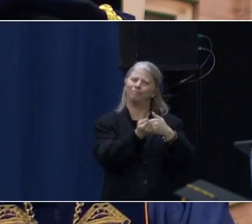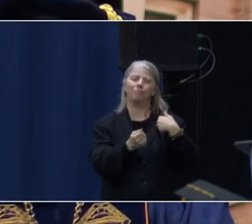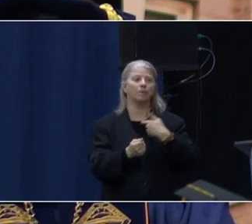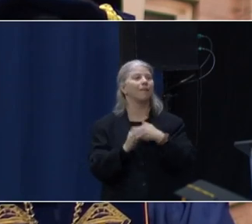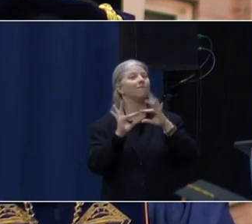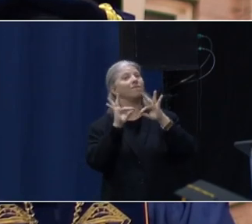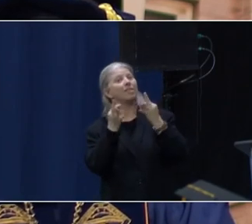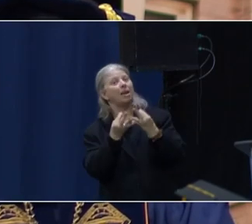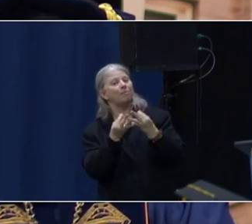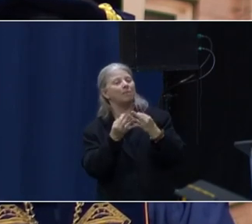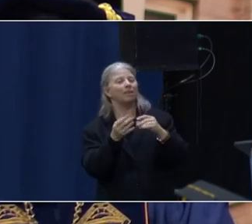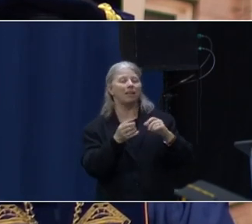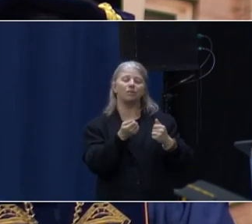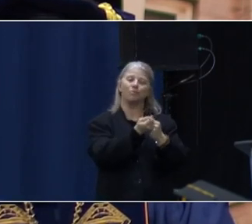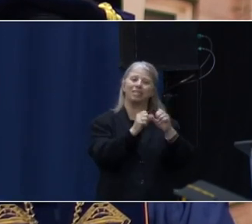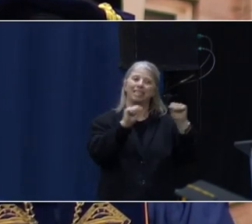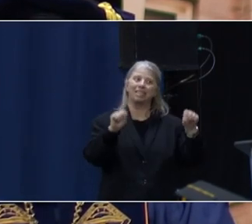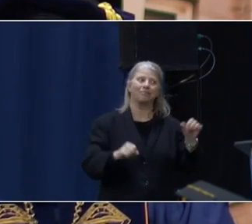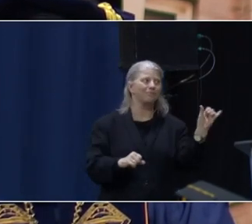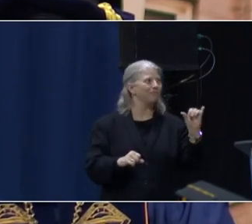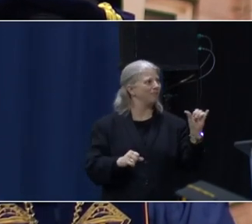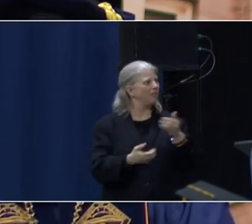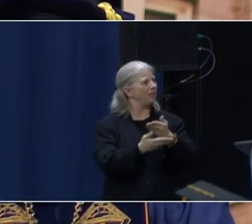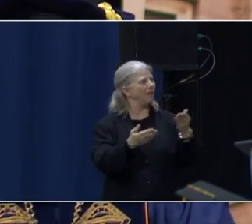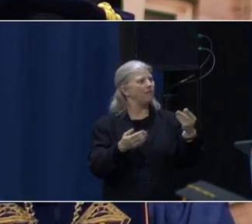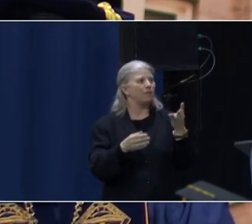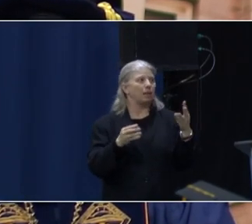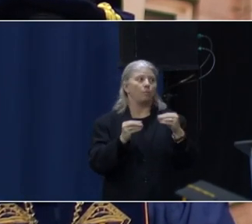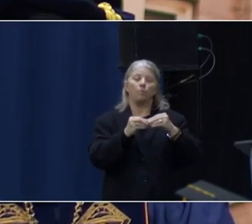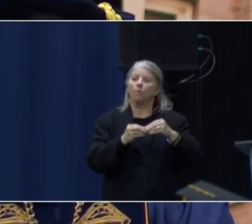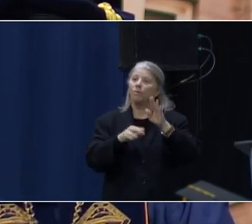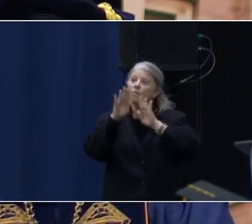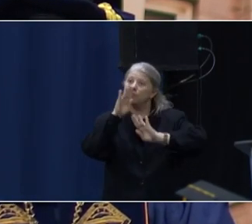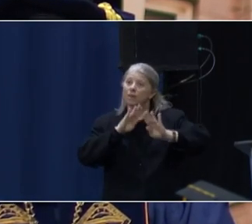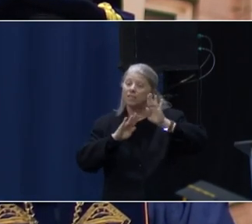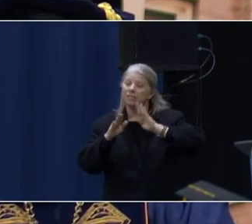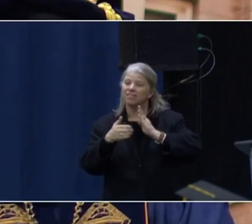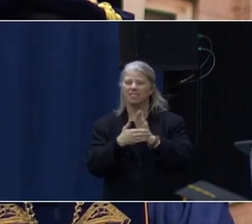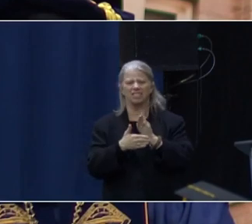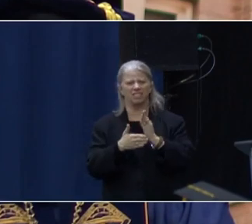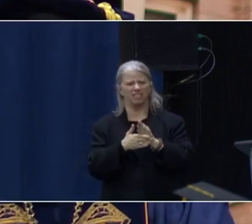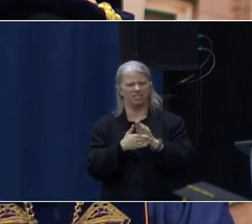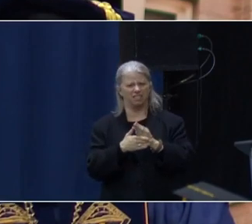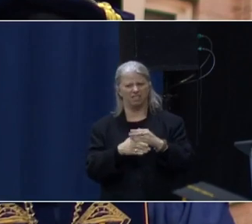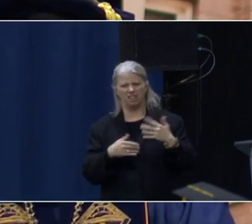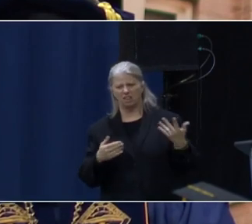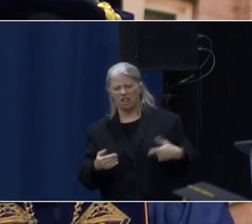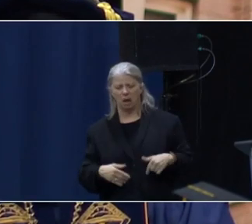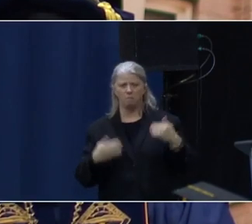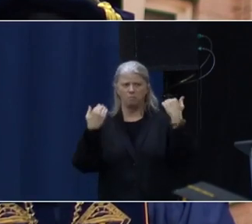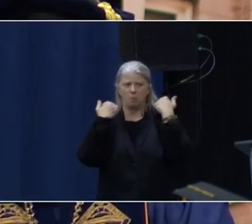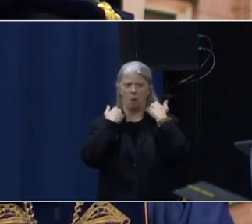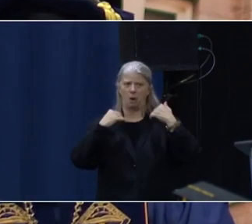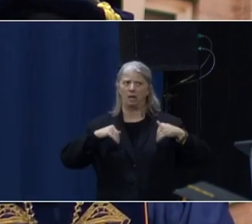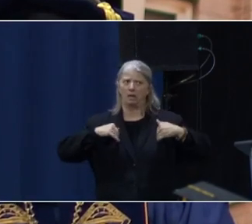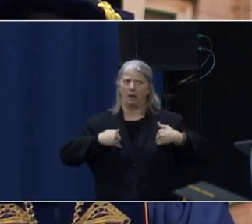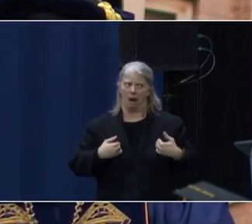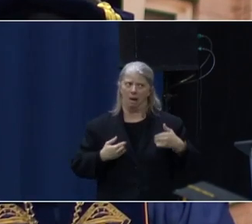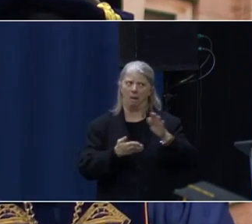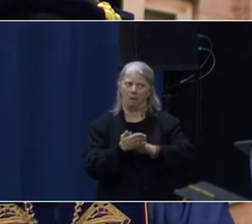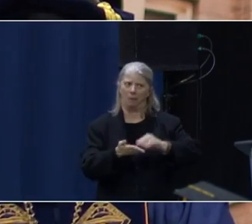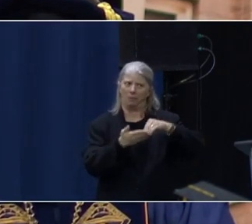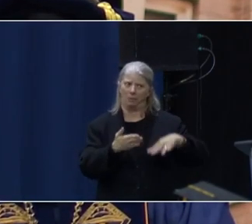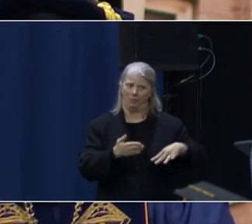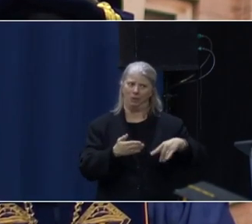our families and support systems. There are a few things more frustrating and annoying than a broke, tired college student, and you all handled us like